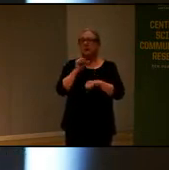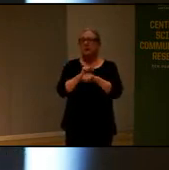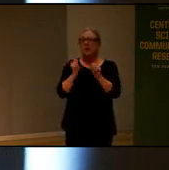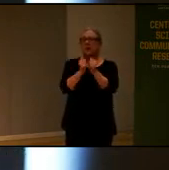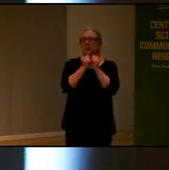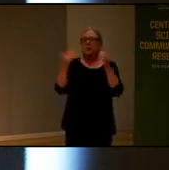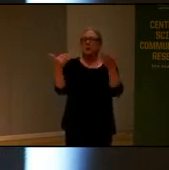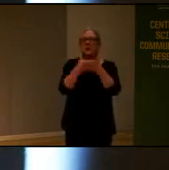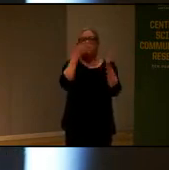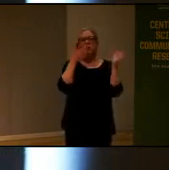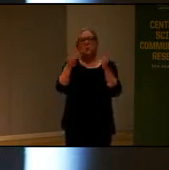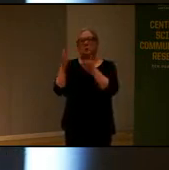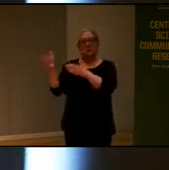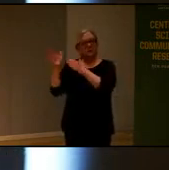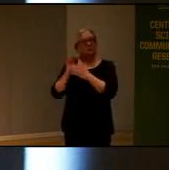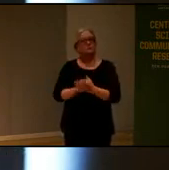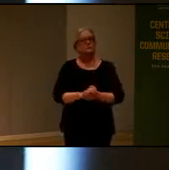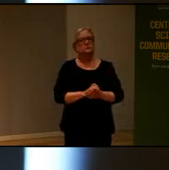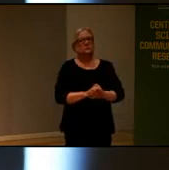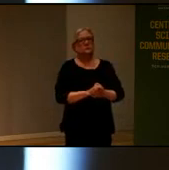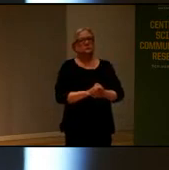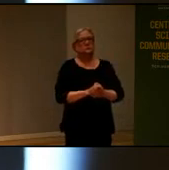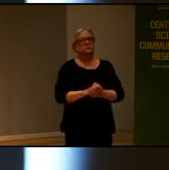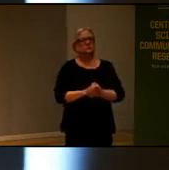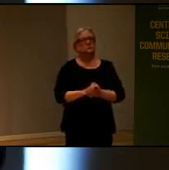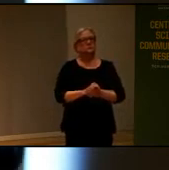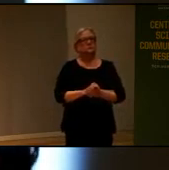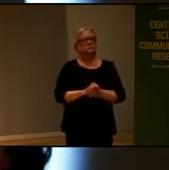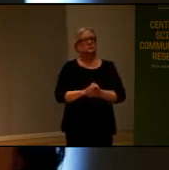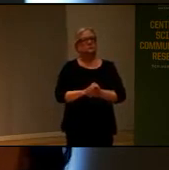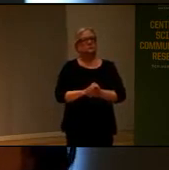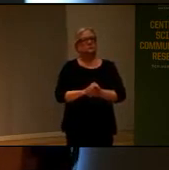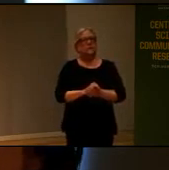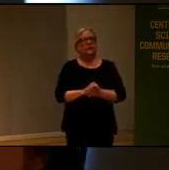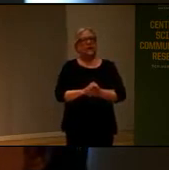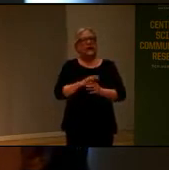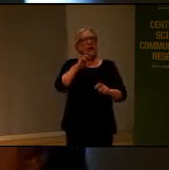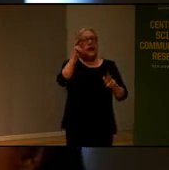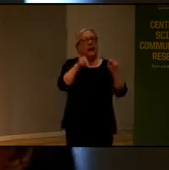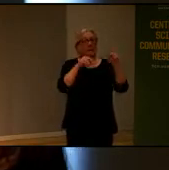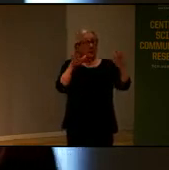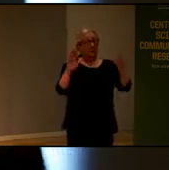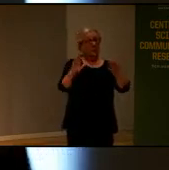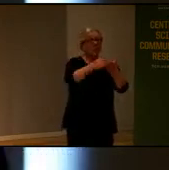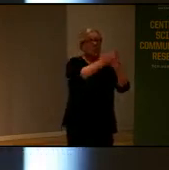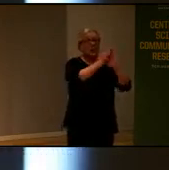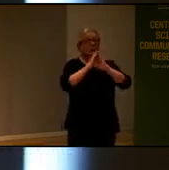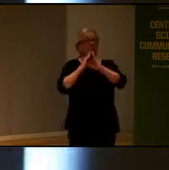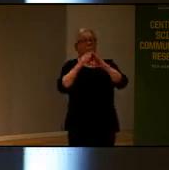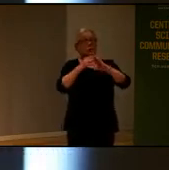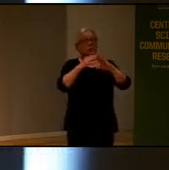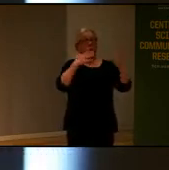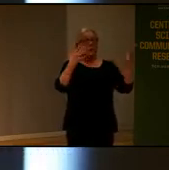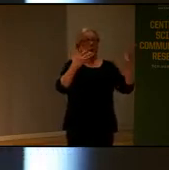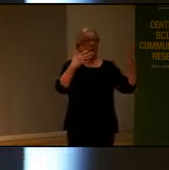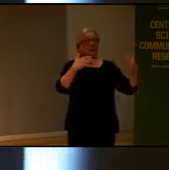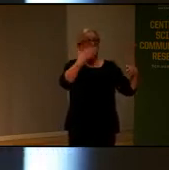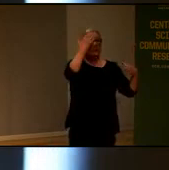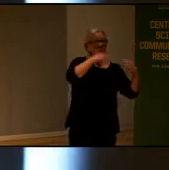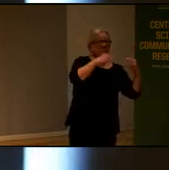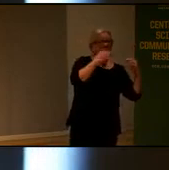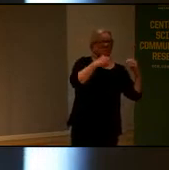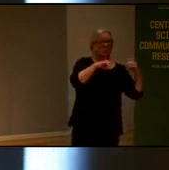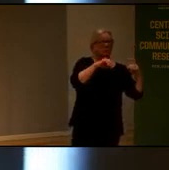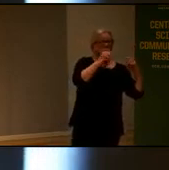ways. And how do we also embed frontline communities and fence line communities, those that are